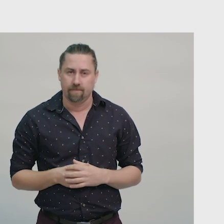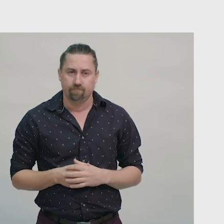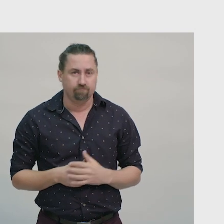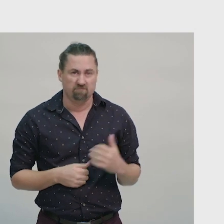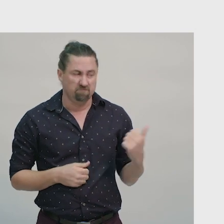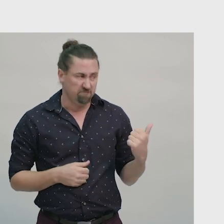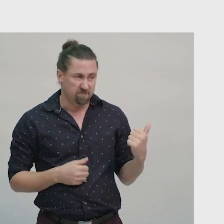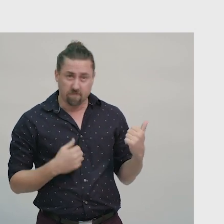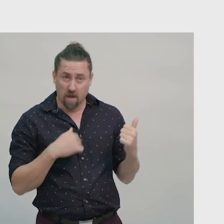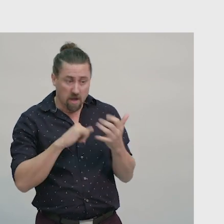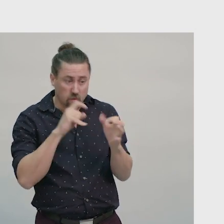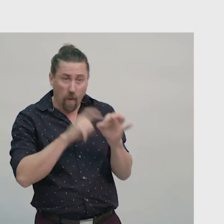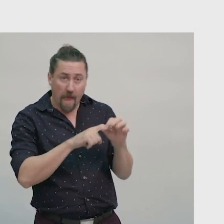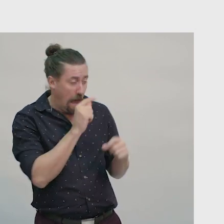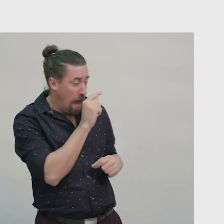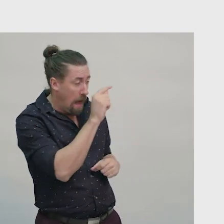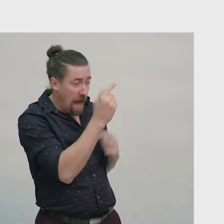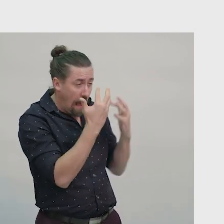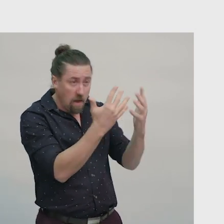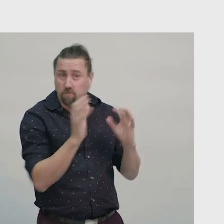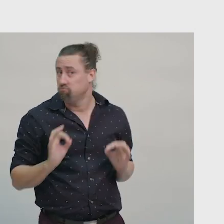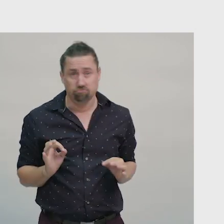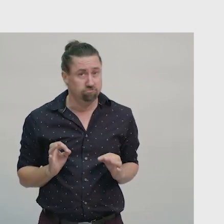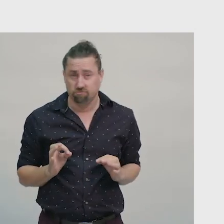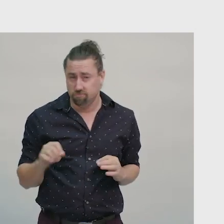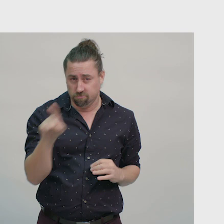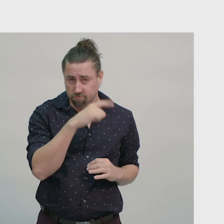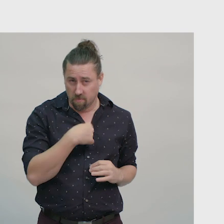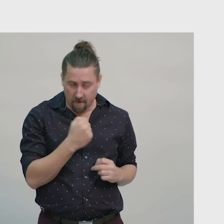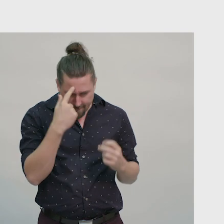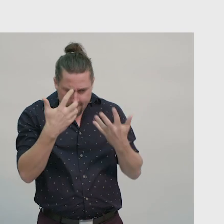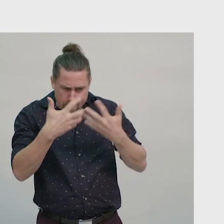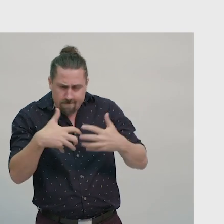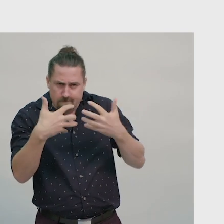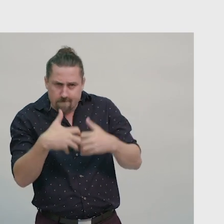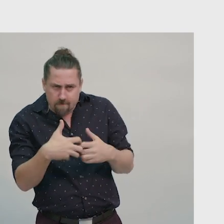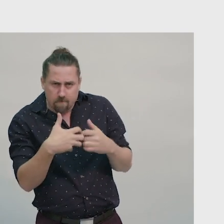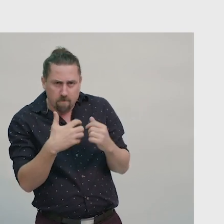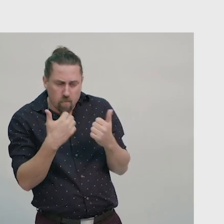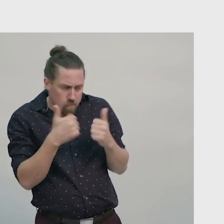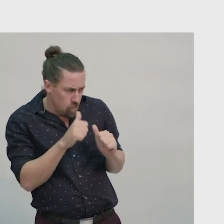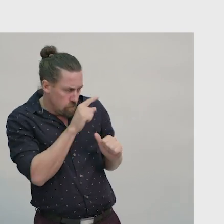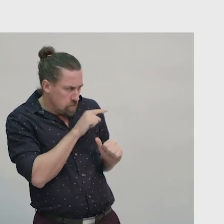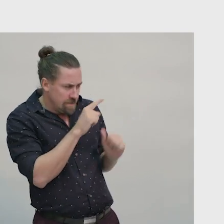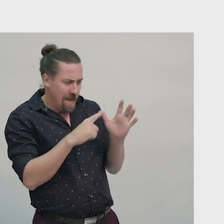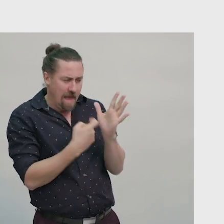We do not have the grid squares to count this time, so we're going to have to calculate using area.